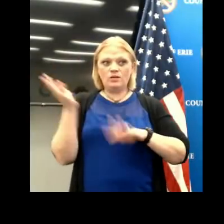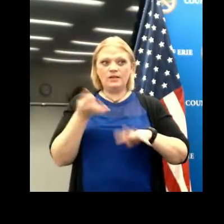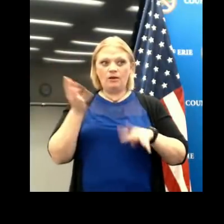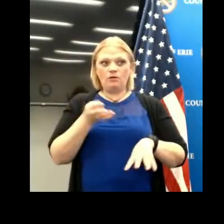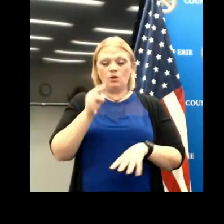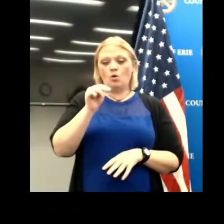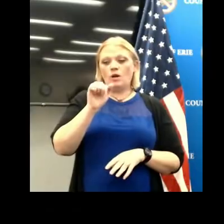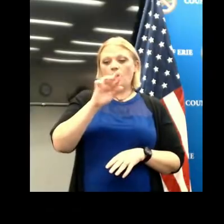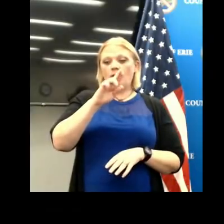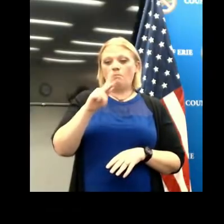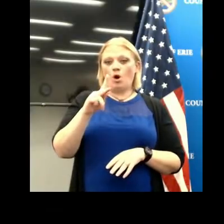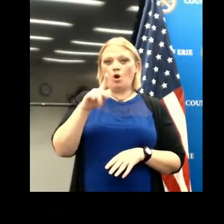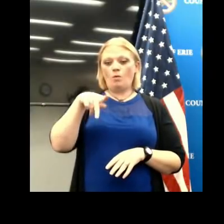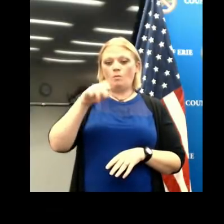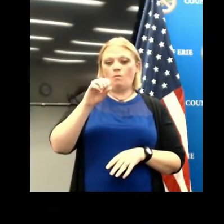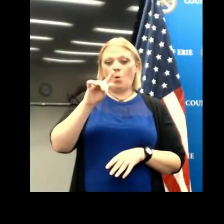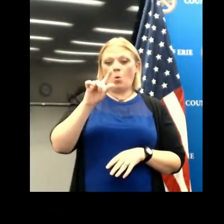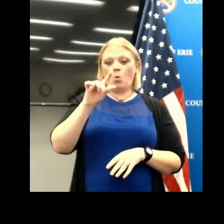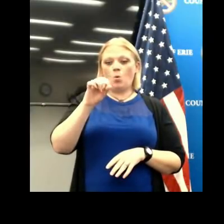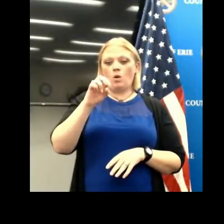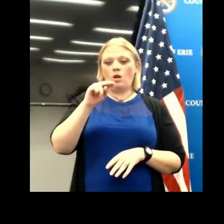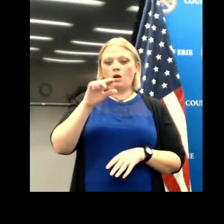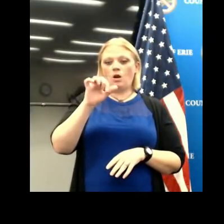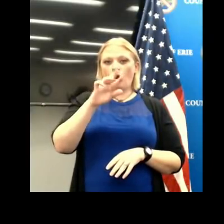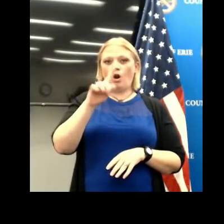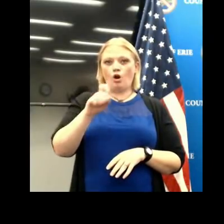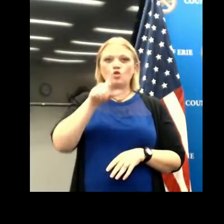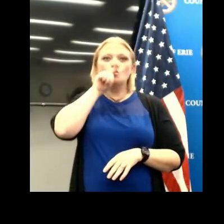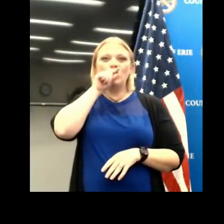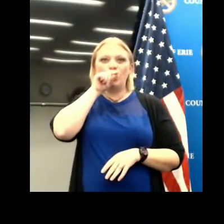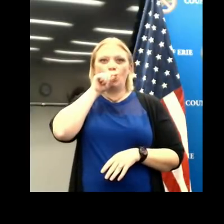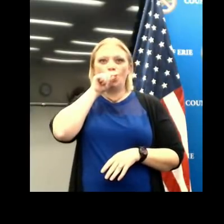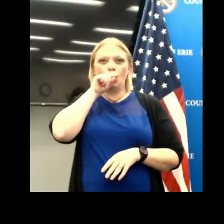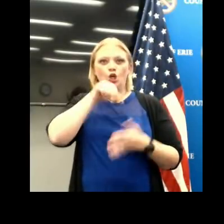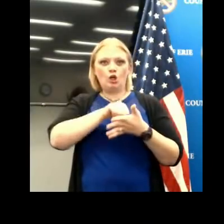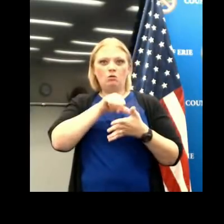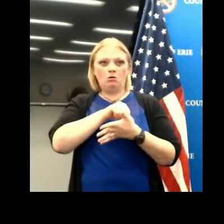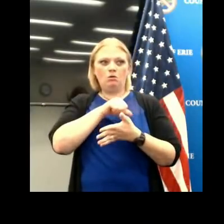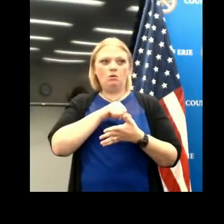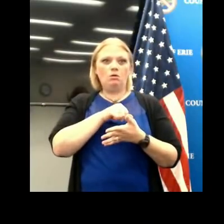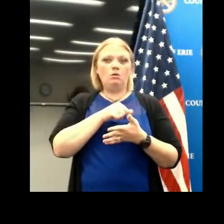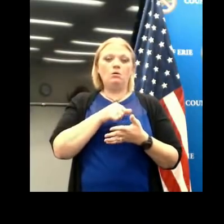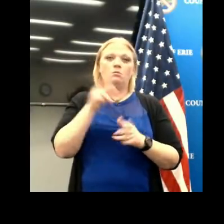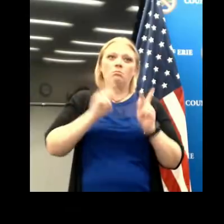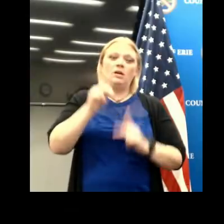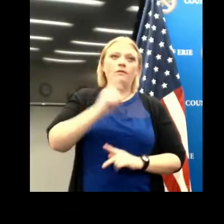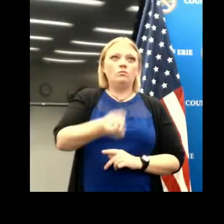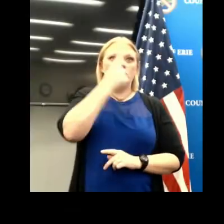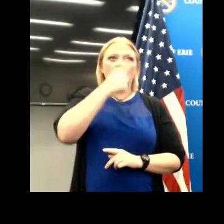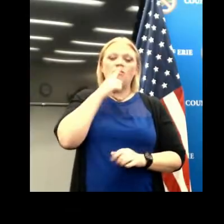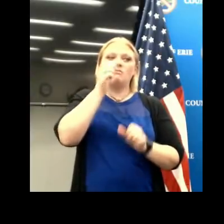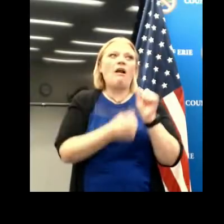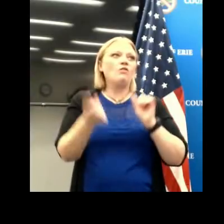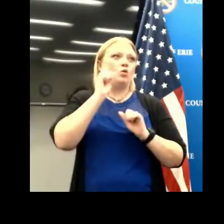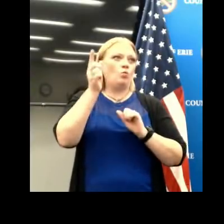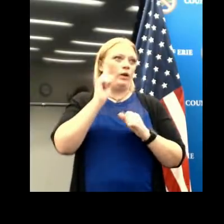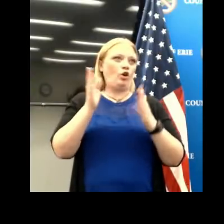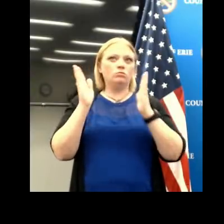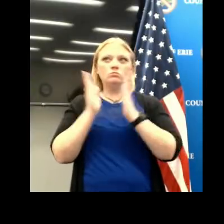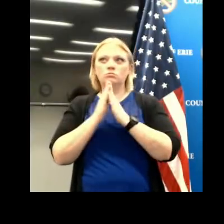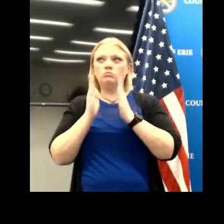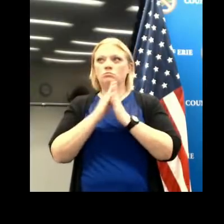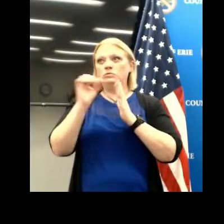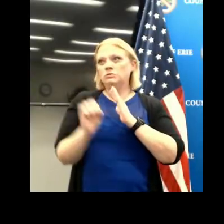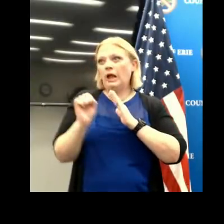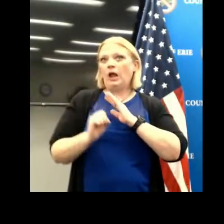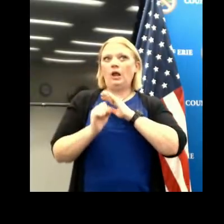Mark Polencar's Twitter page. And what I want people to understand is it's everywhere. It's in the urban settings, it's in the suburban